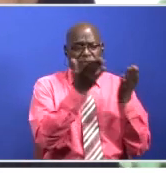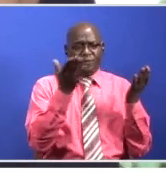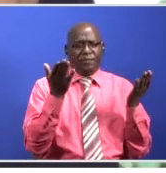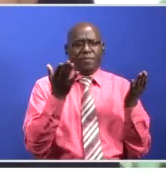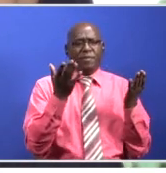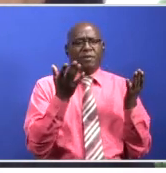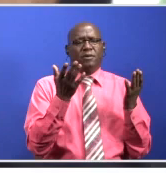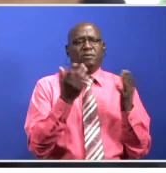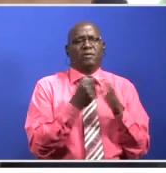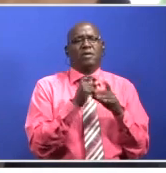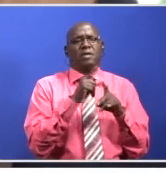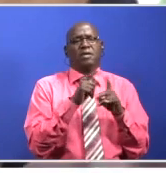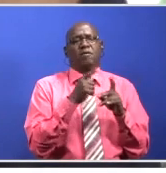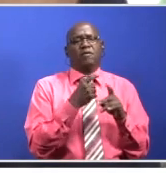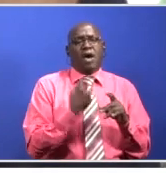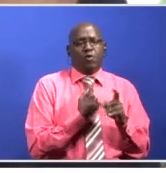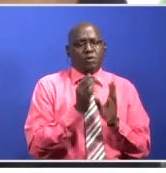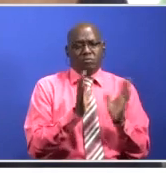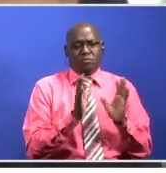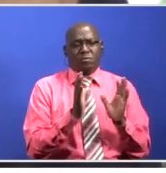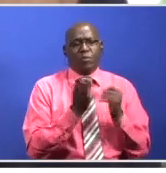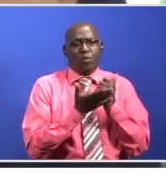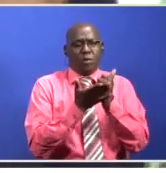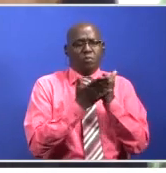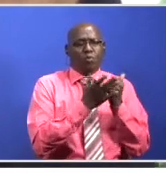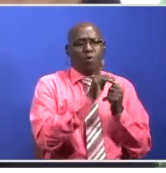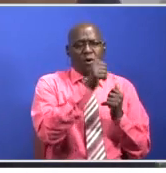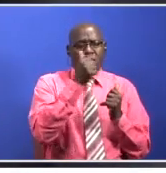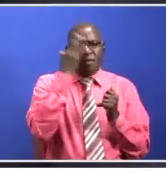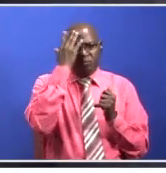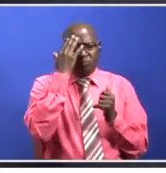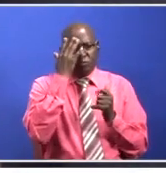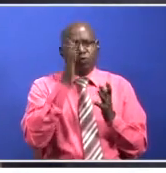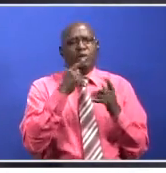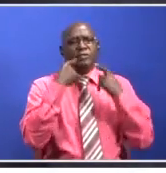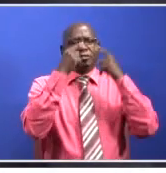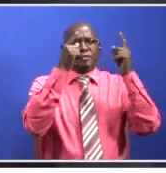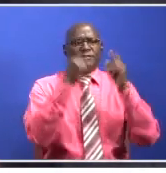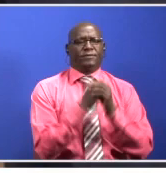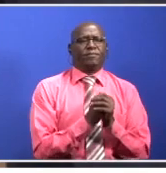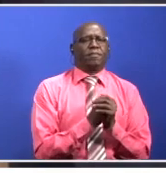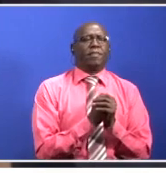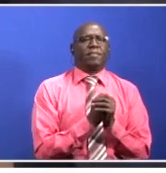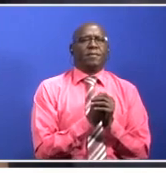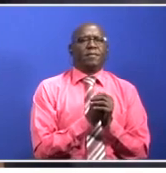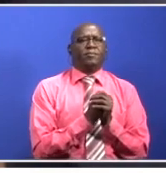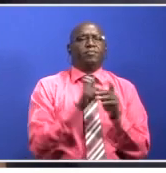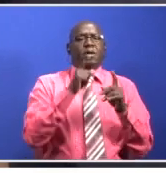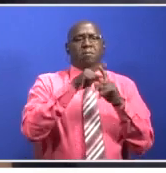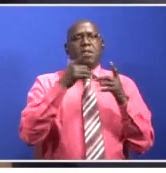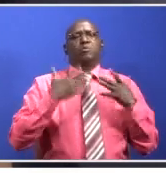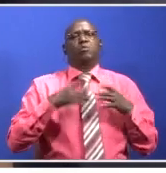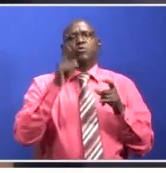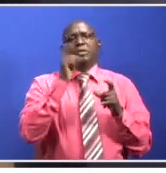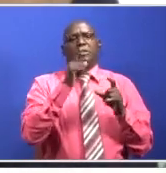usipokaa peke yako, mkae na watu msaidiane kimawazo, utafaulu. However, people are urged to show up for screening for